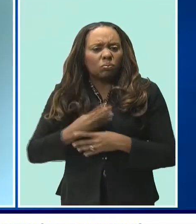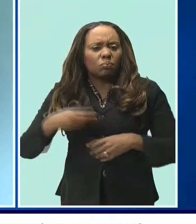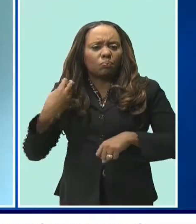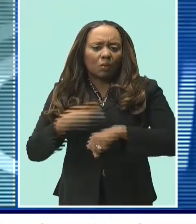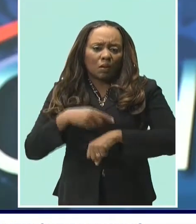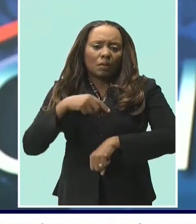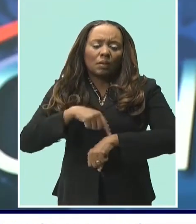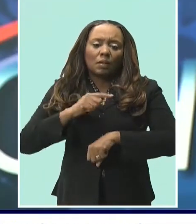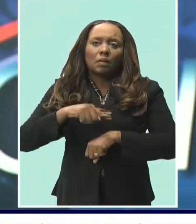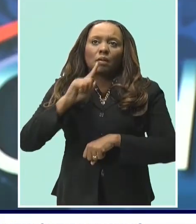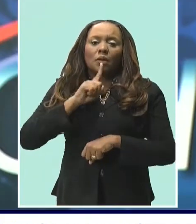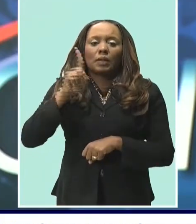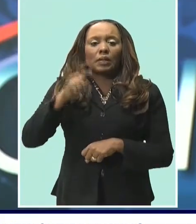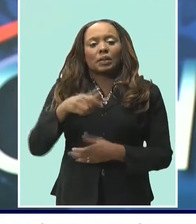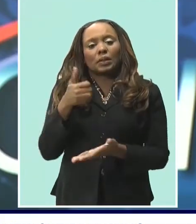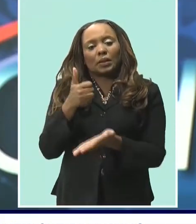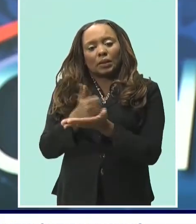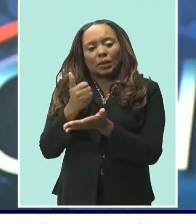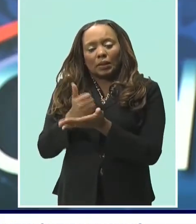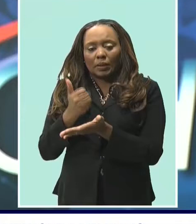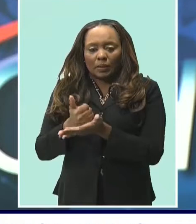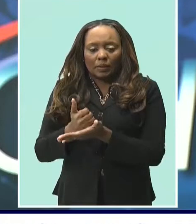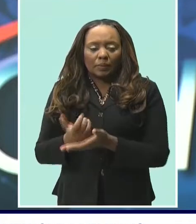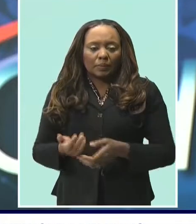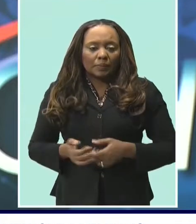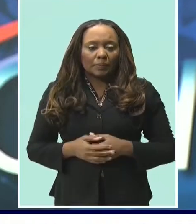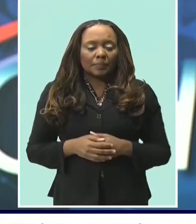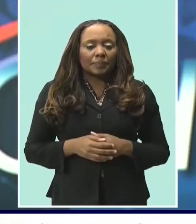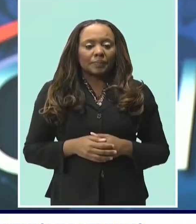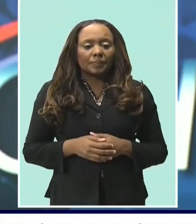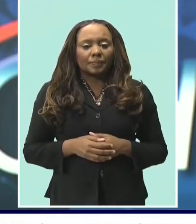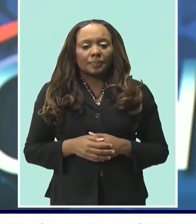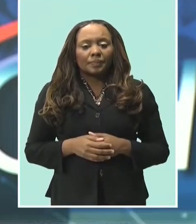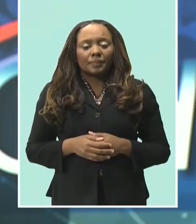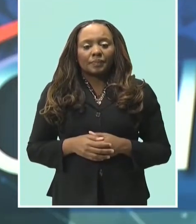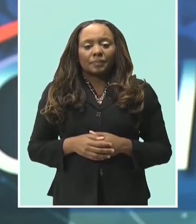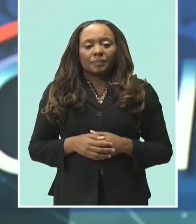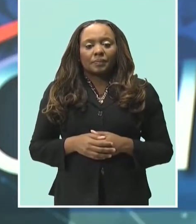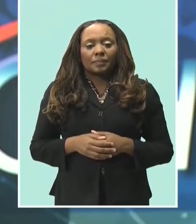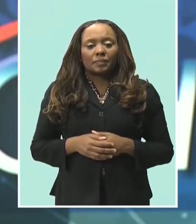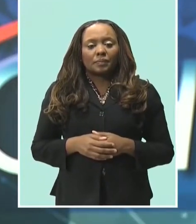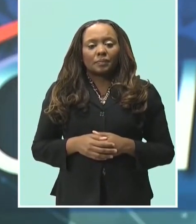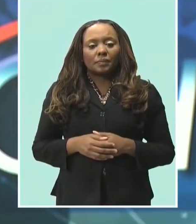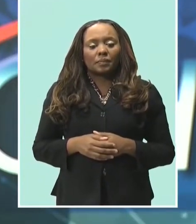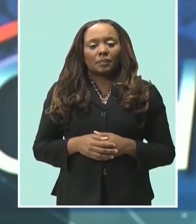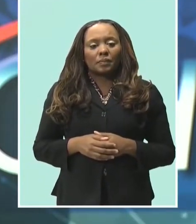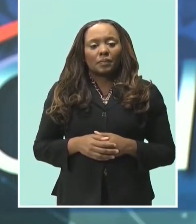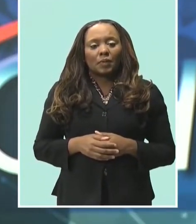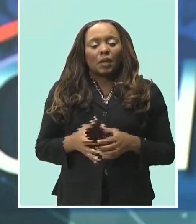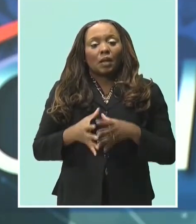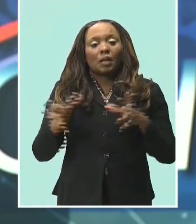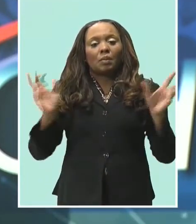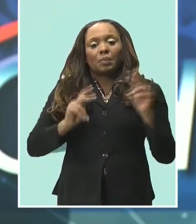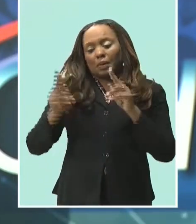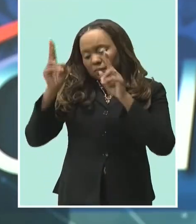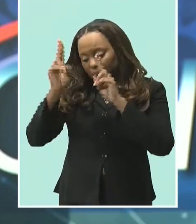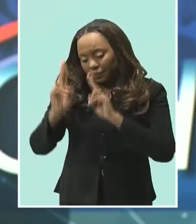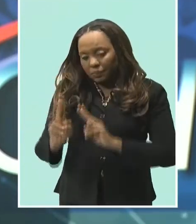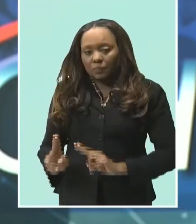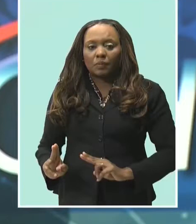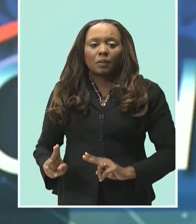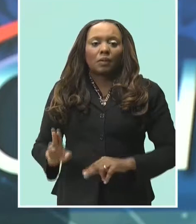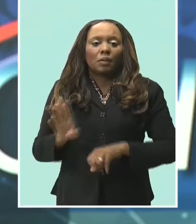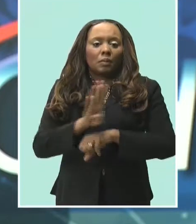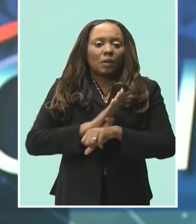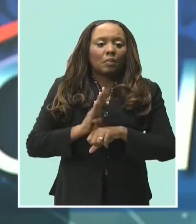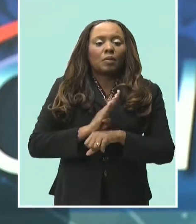and recognizes as a good corporate citizen it must assist. Well, more tributes are pouring in for Barbados and